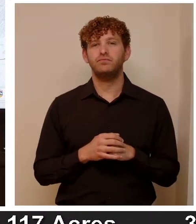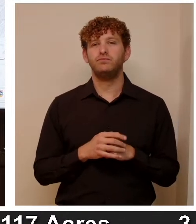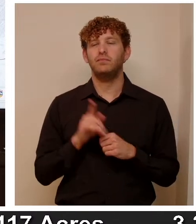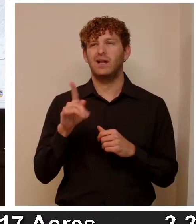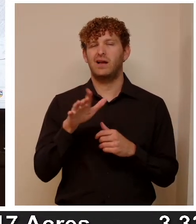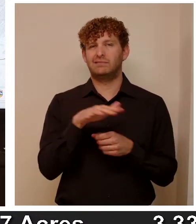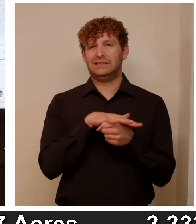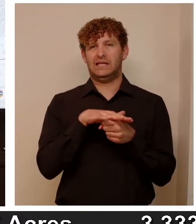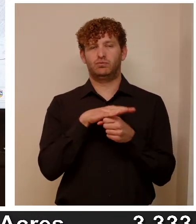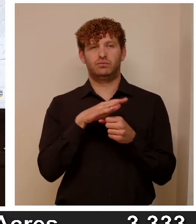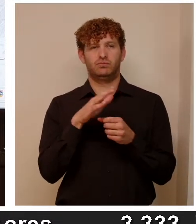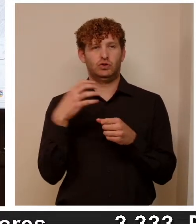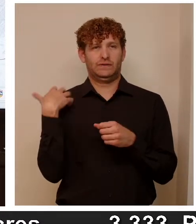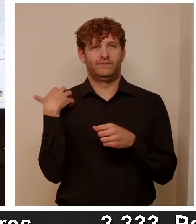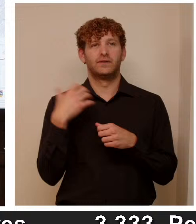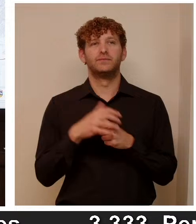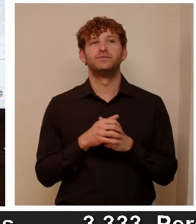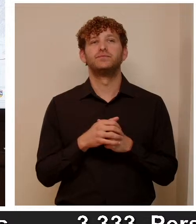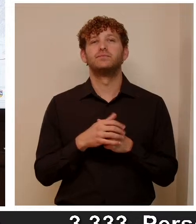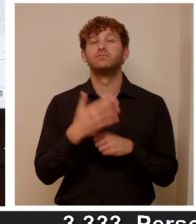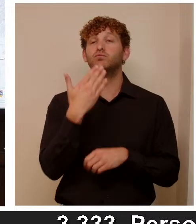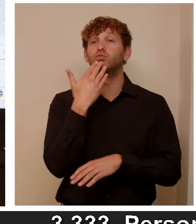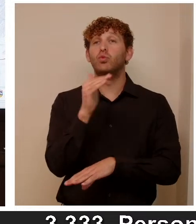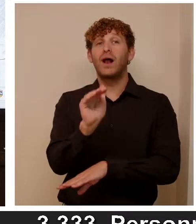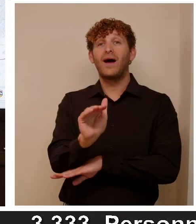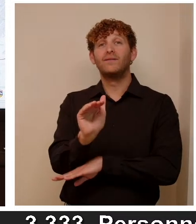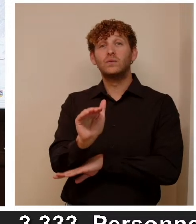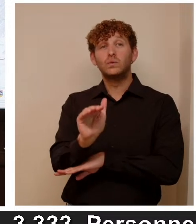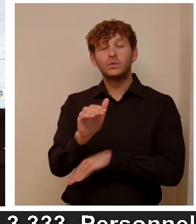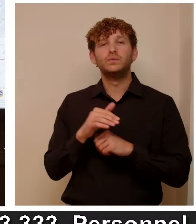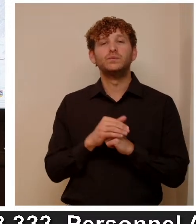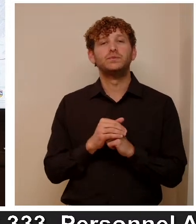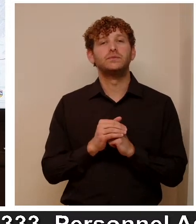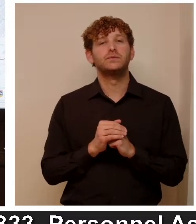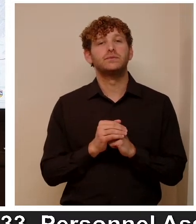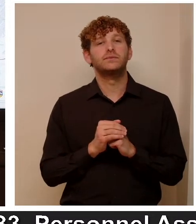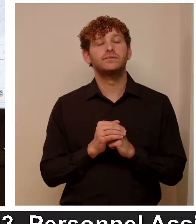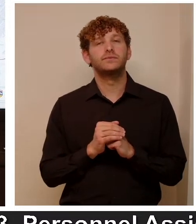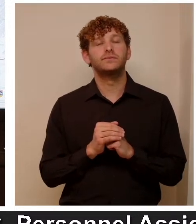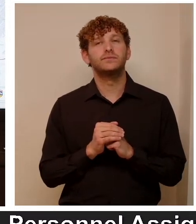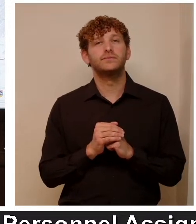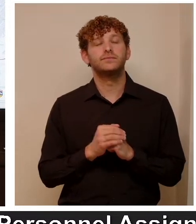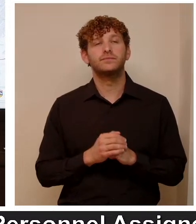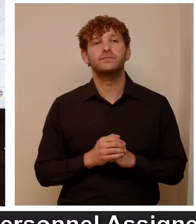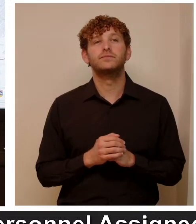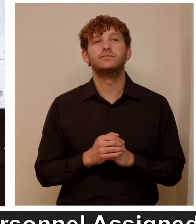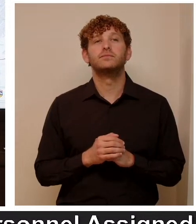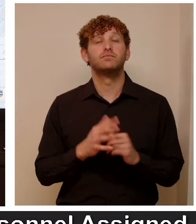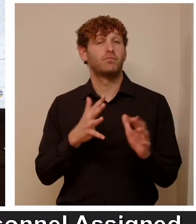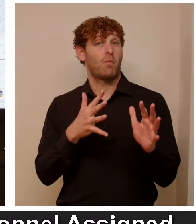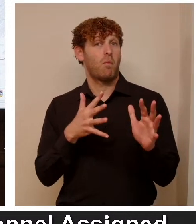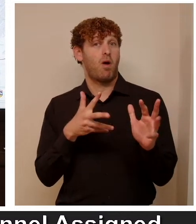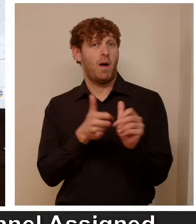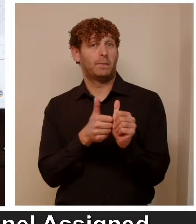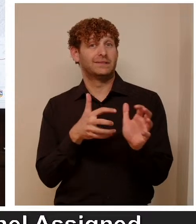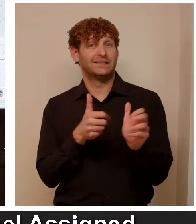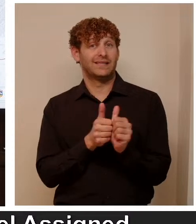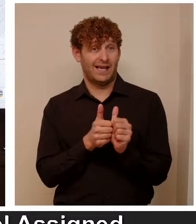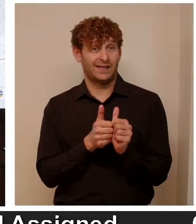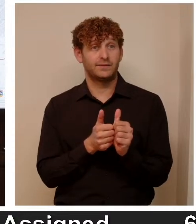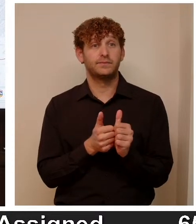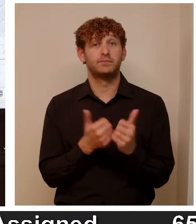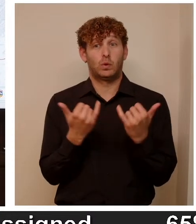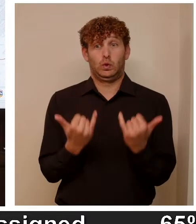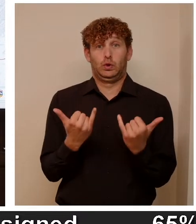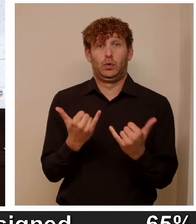Good afternoon. I'll give you an update on current operations around the